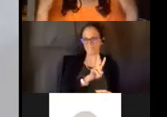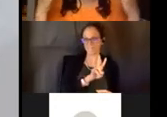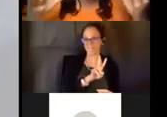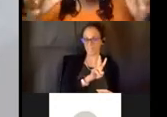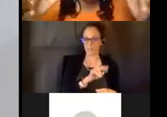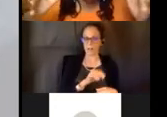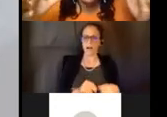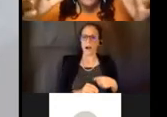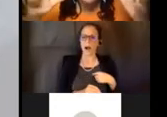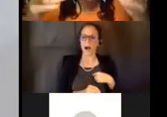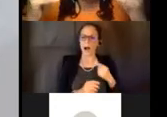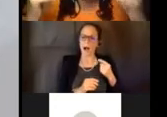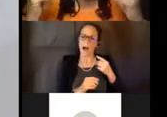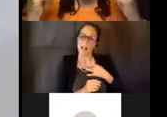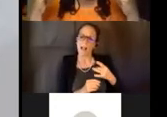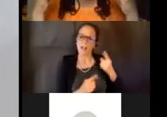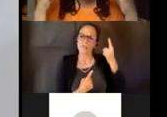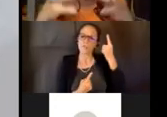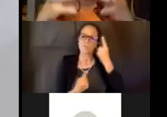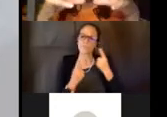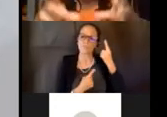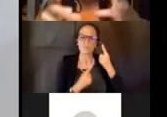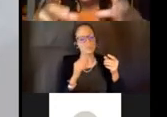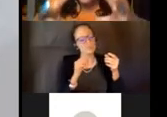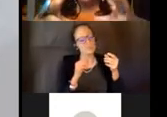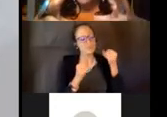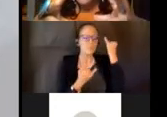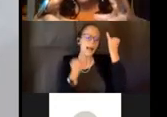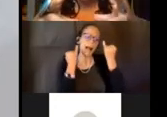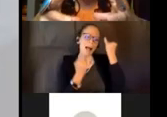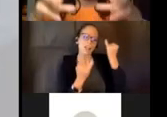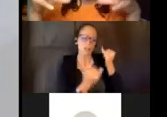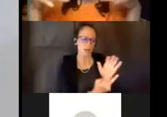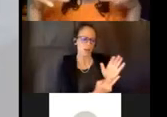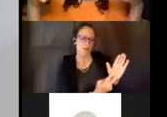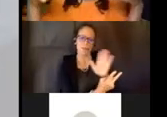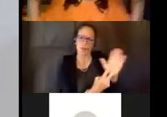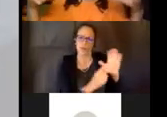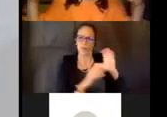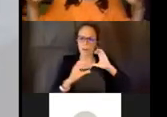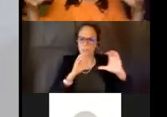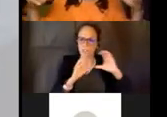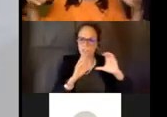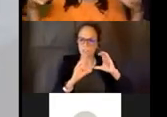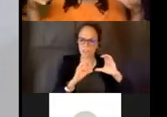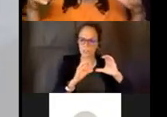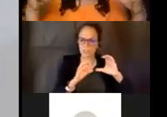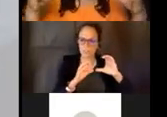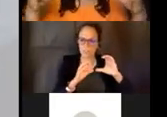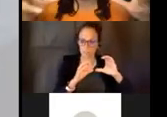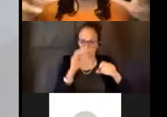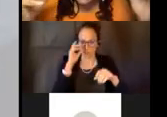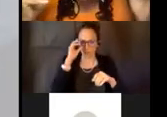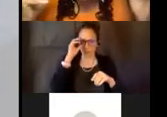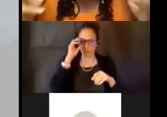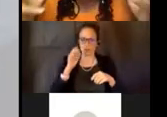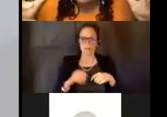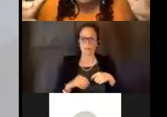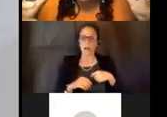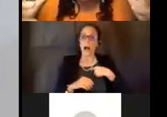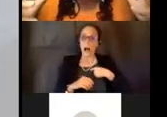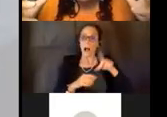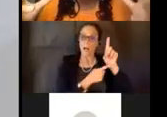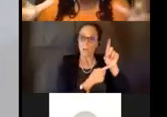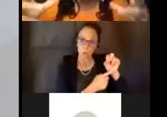I want to be really clear here. I don't have to diminish them in order to make my story fuller, right? But that doesn't mean I can't be